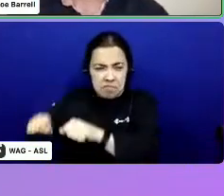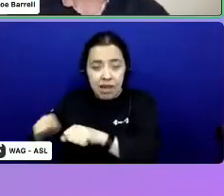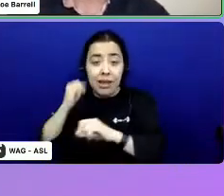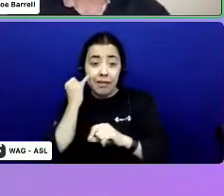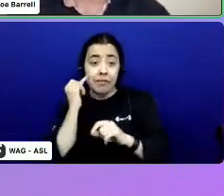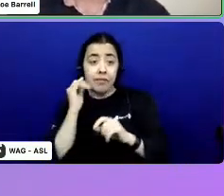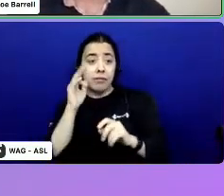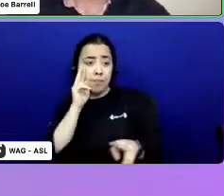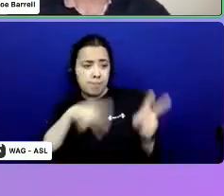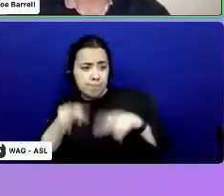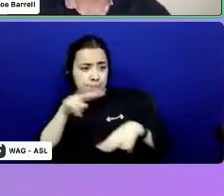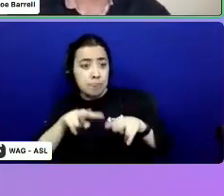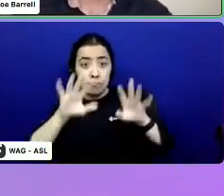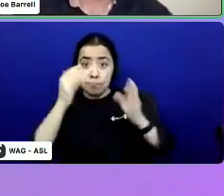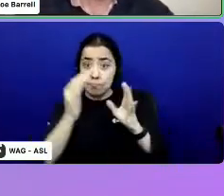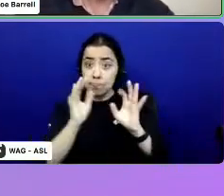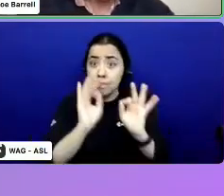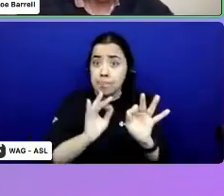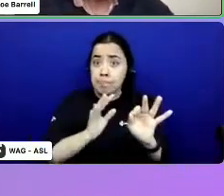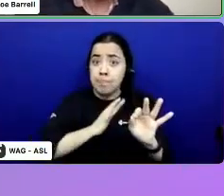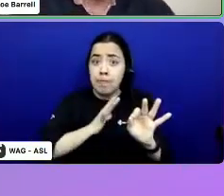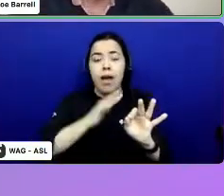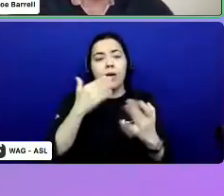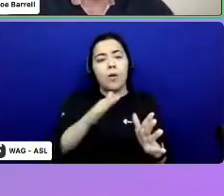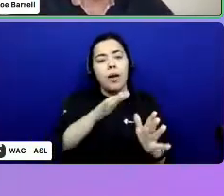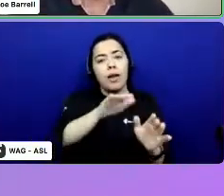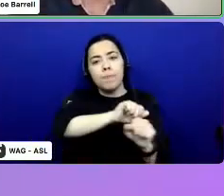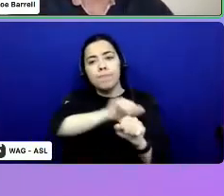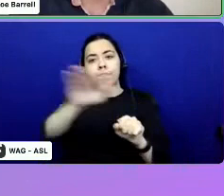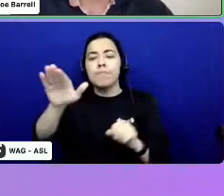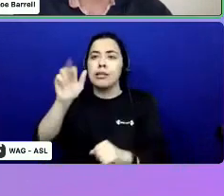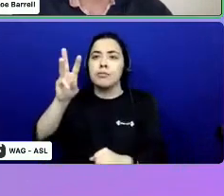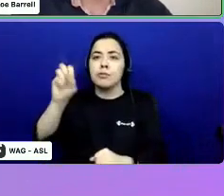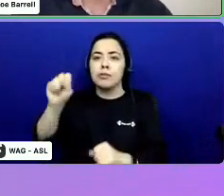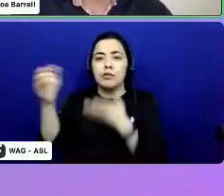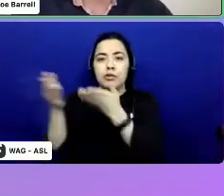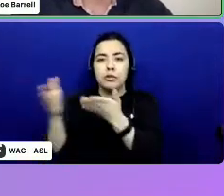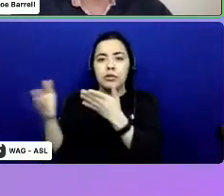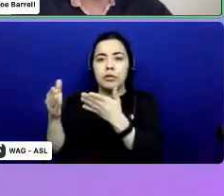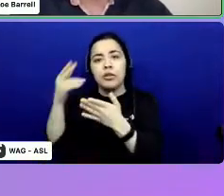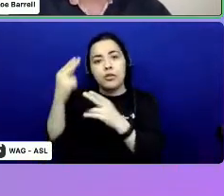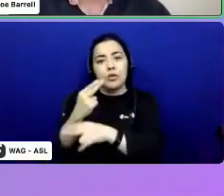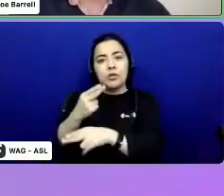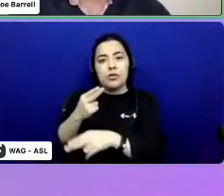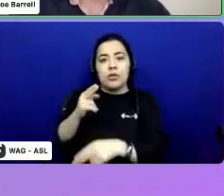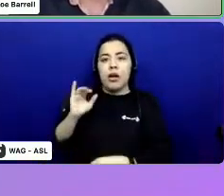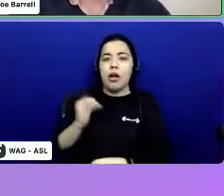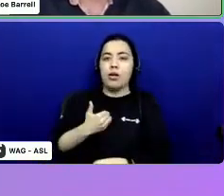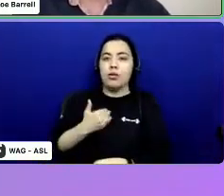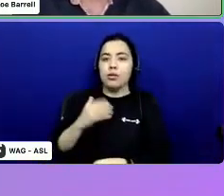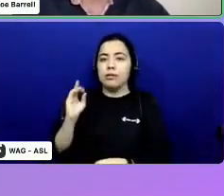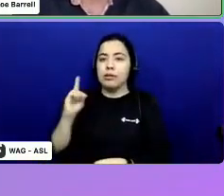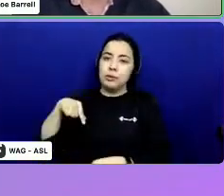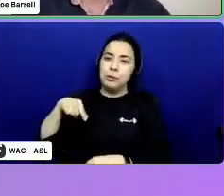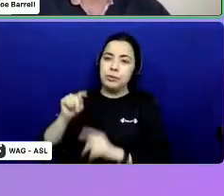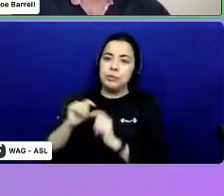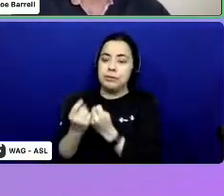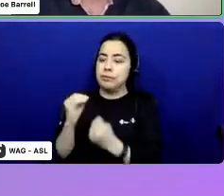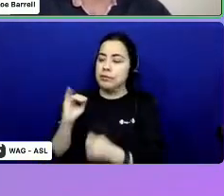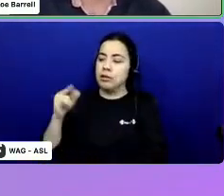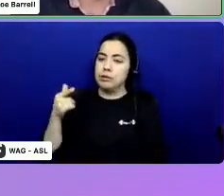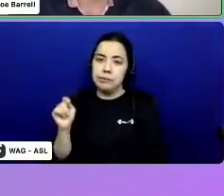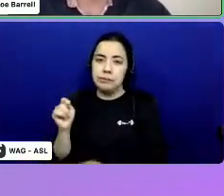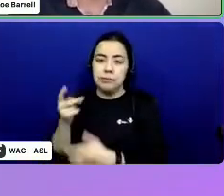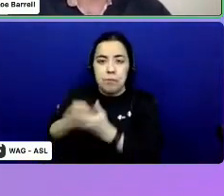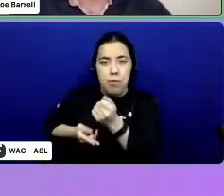our model to our AWS services for use by our IGTs and other DQ teams. And this happens on